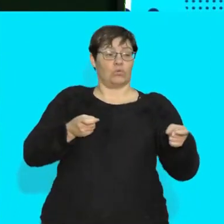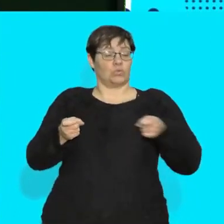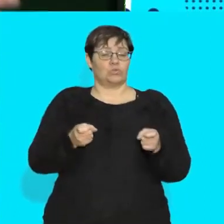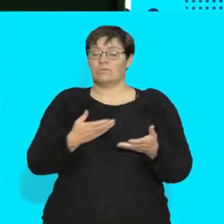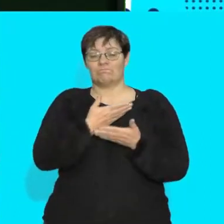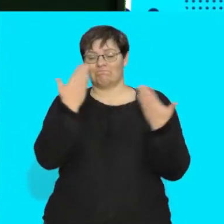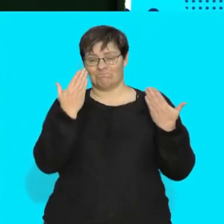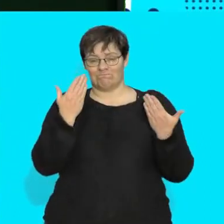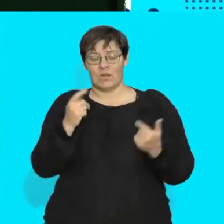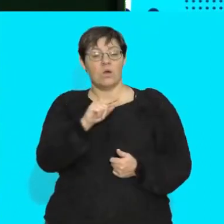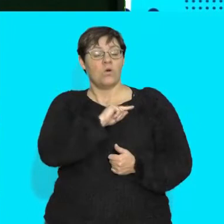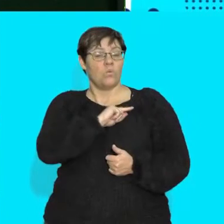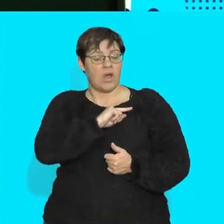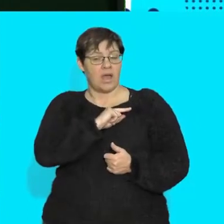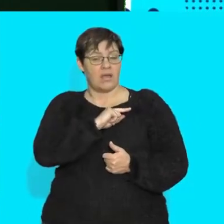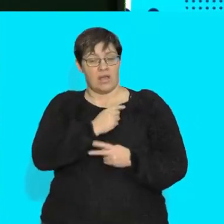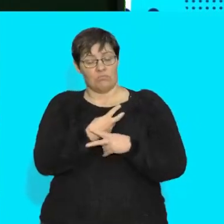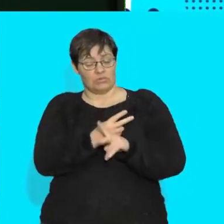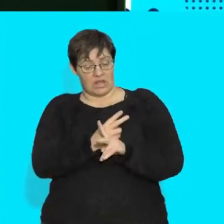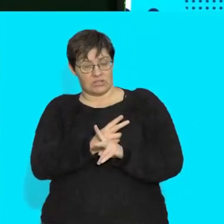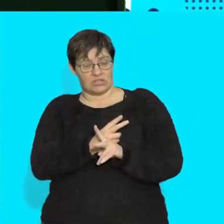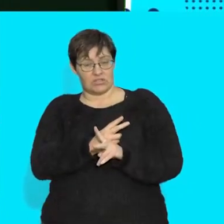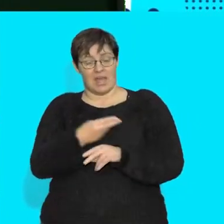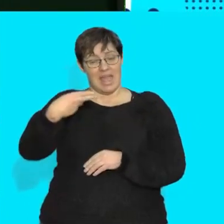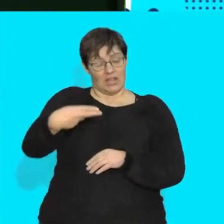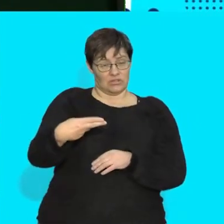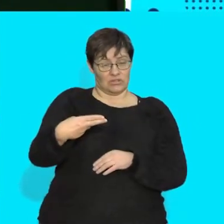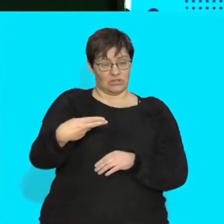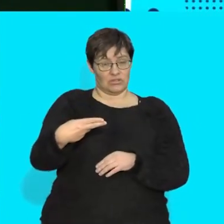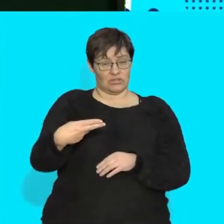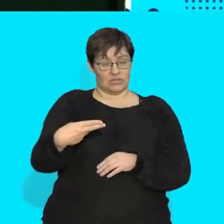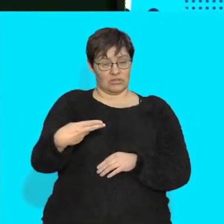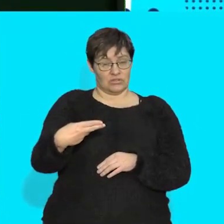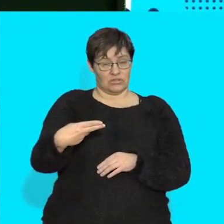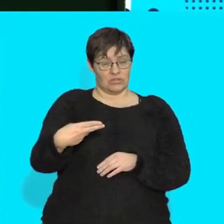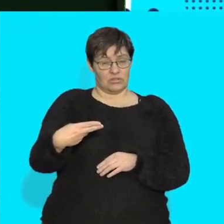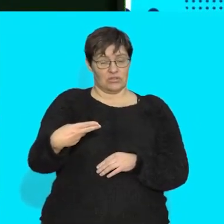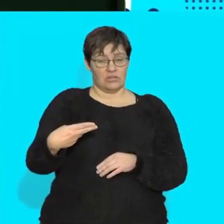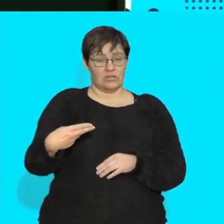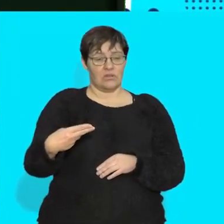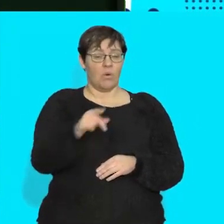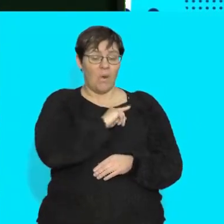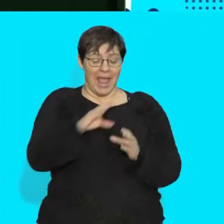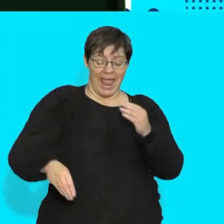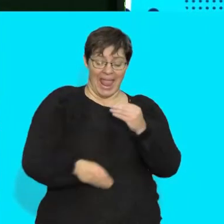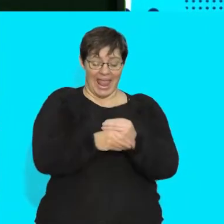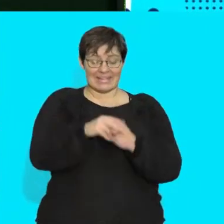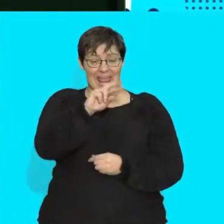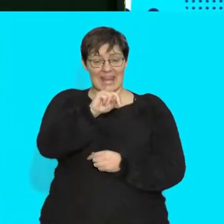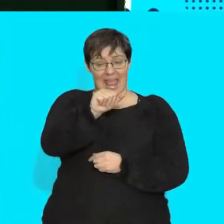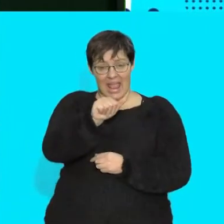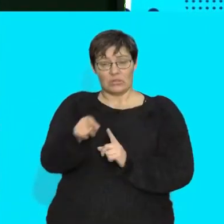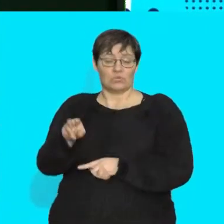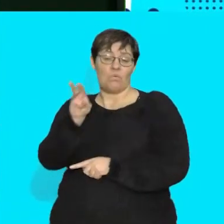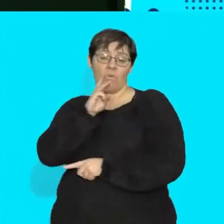the production of hydrogen, when you add sodium to water, isn't a